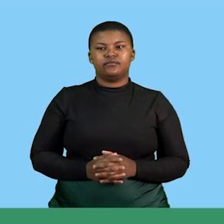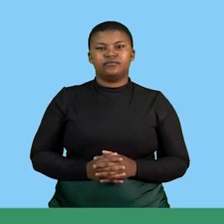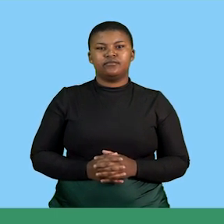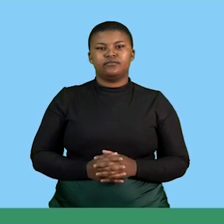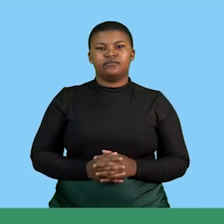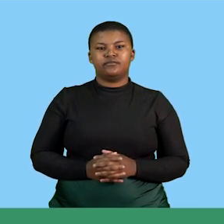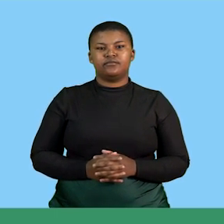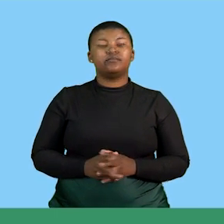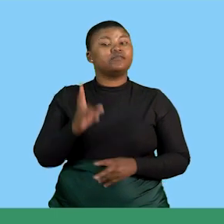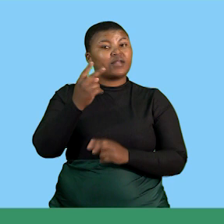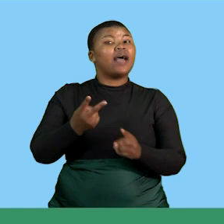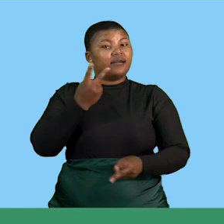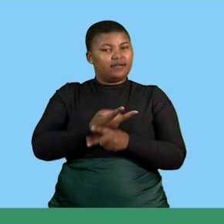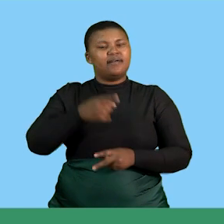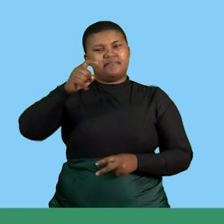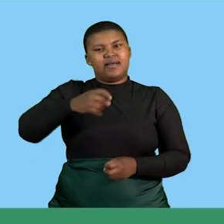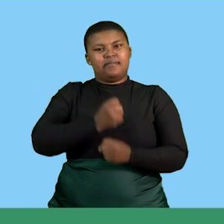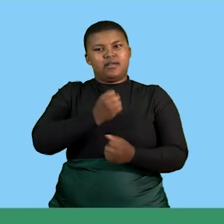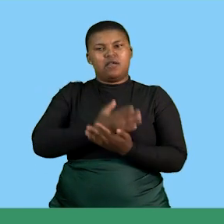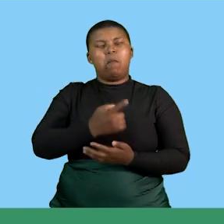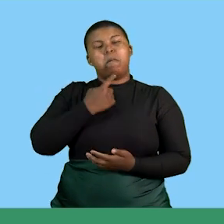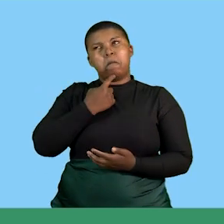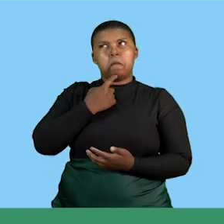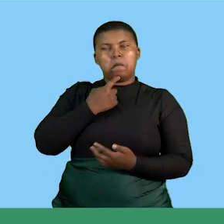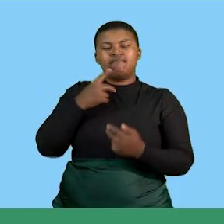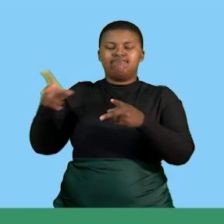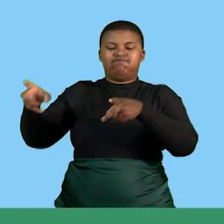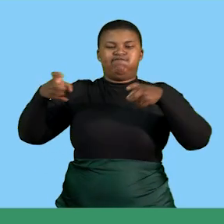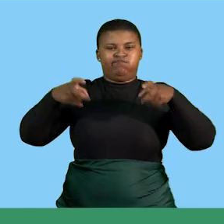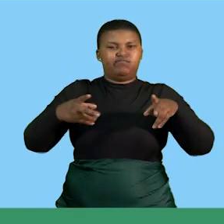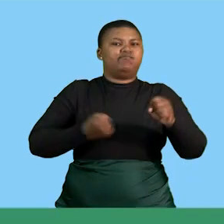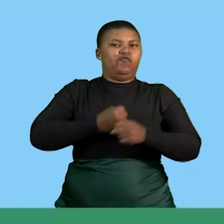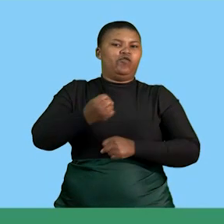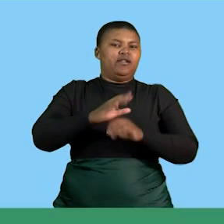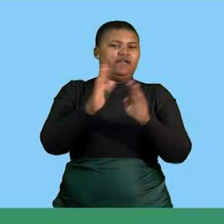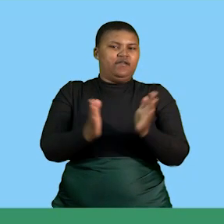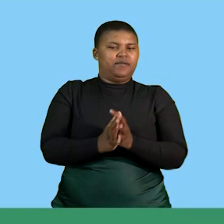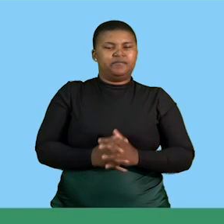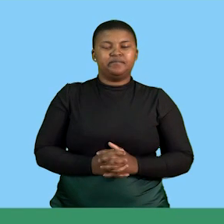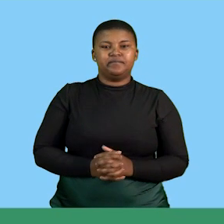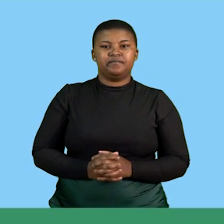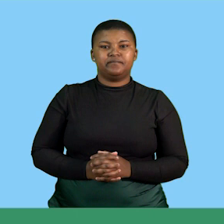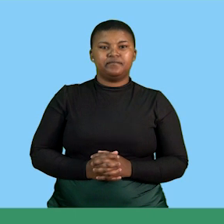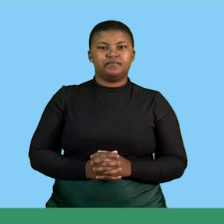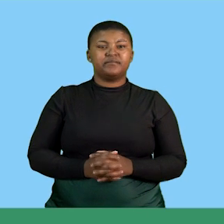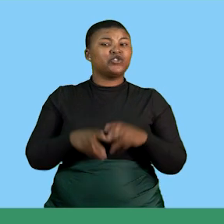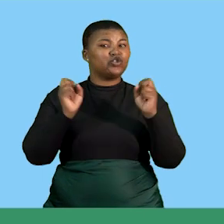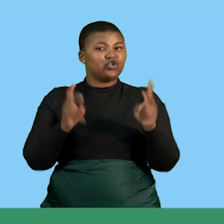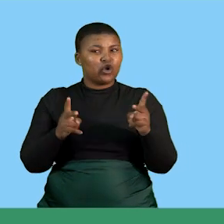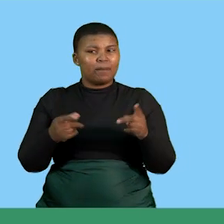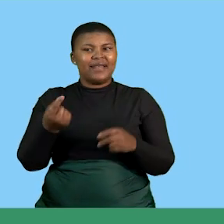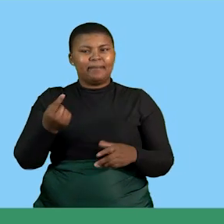And then again, our motivation will be that whole sentence there at the end. She